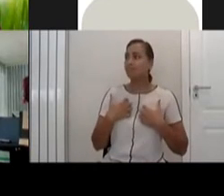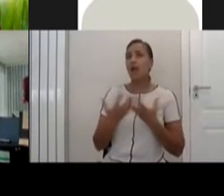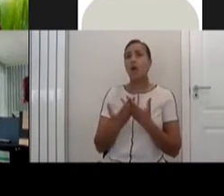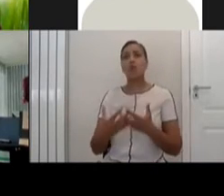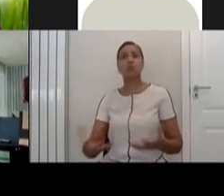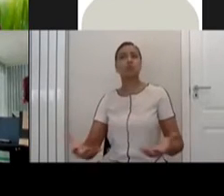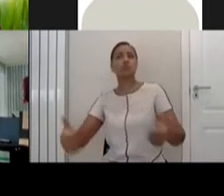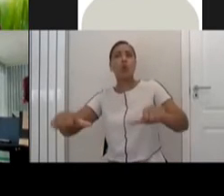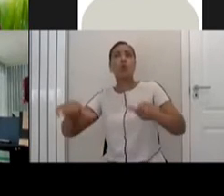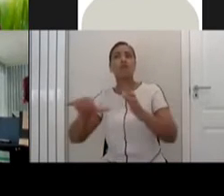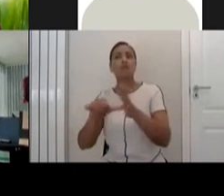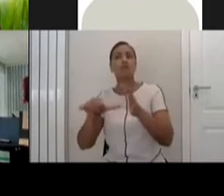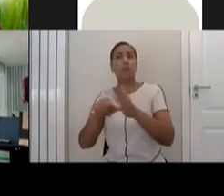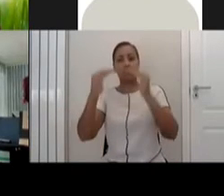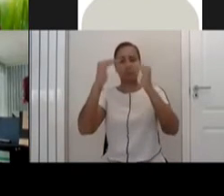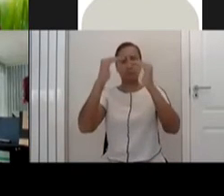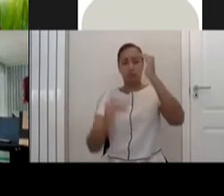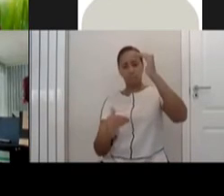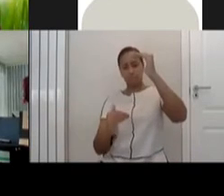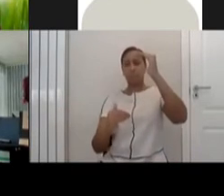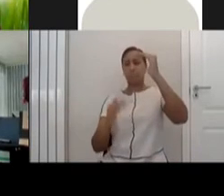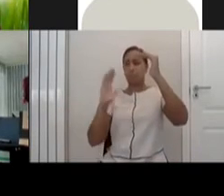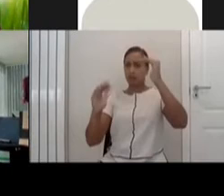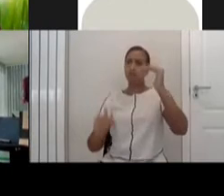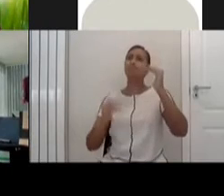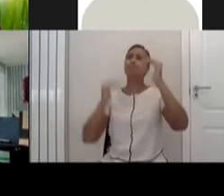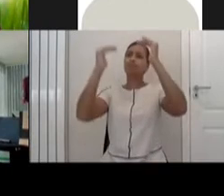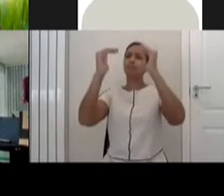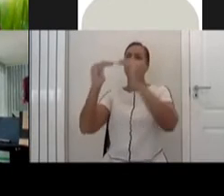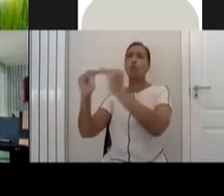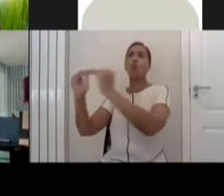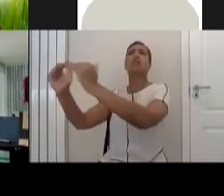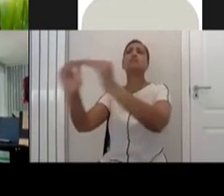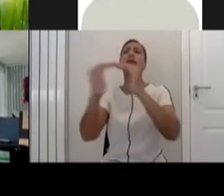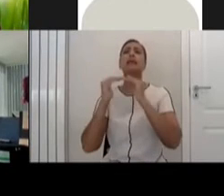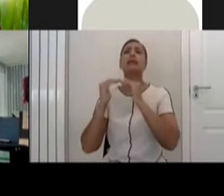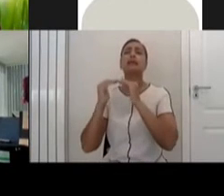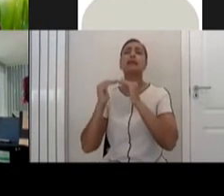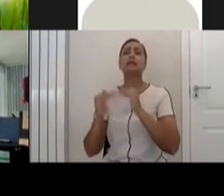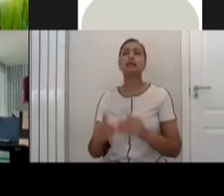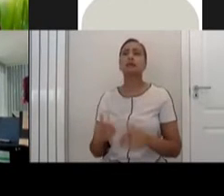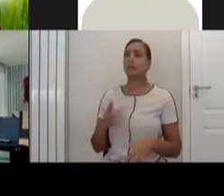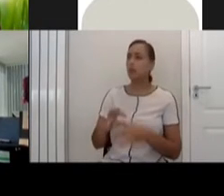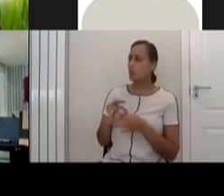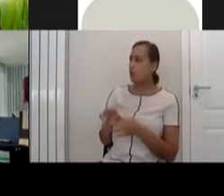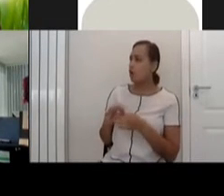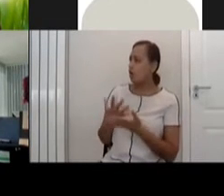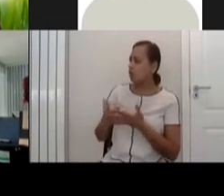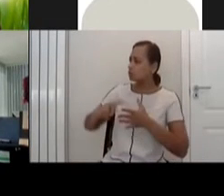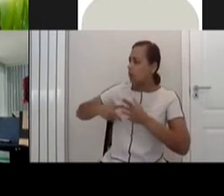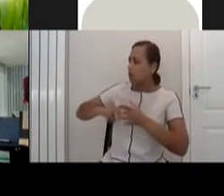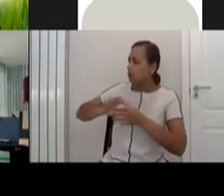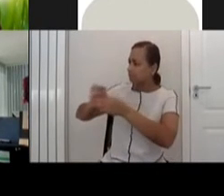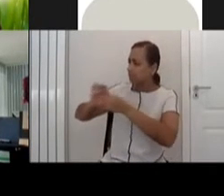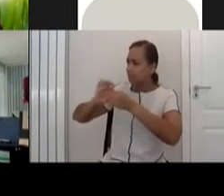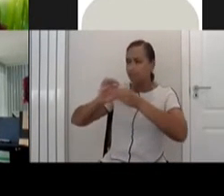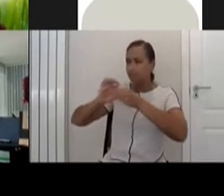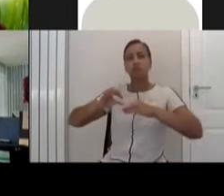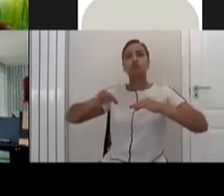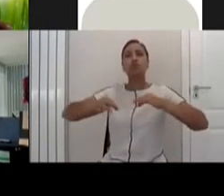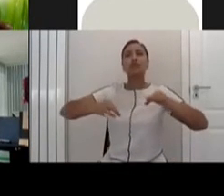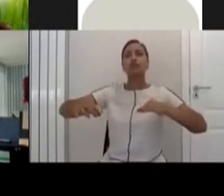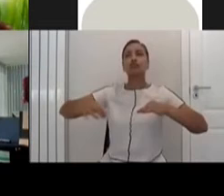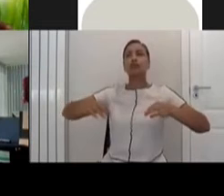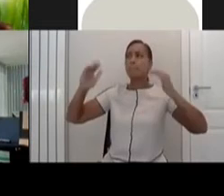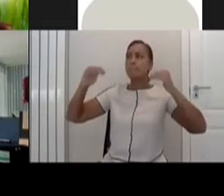issues. And so we're working with those organisations both at a strategic